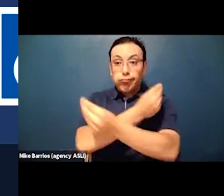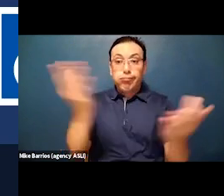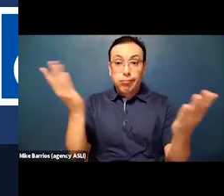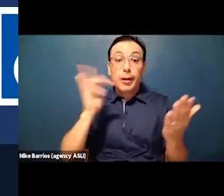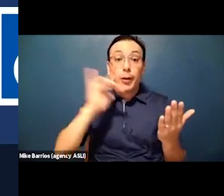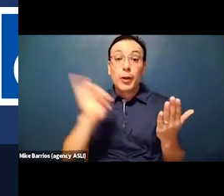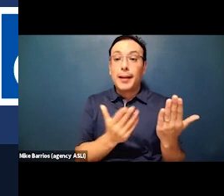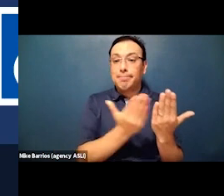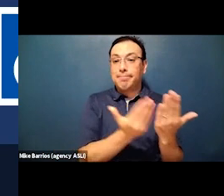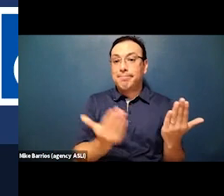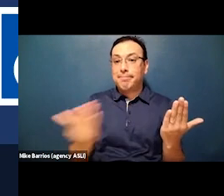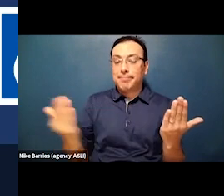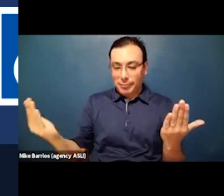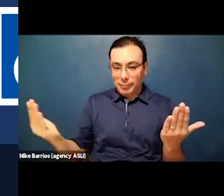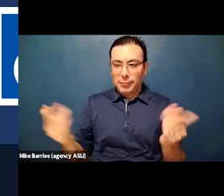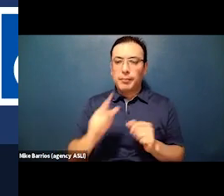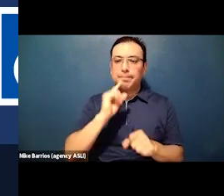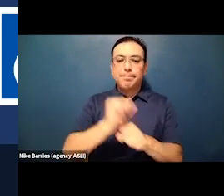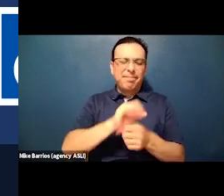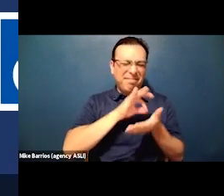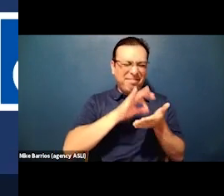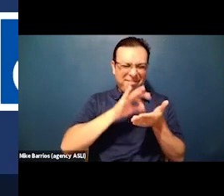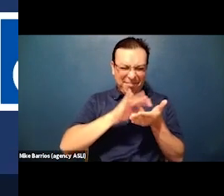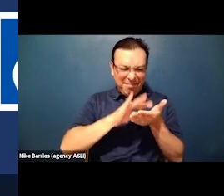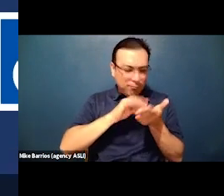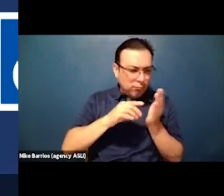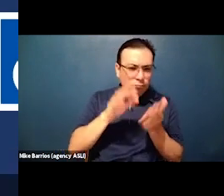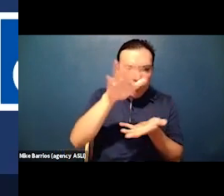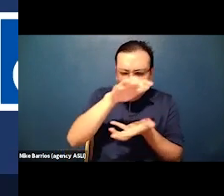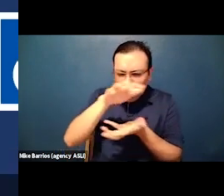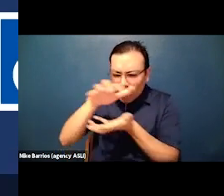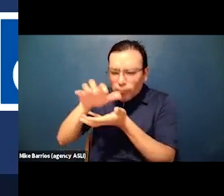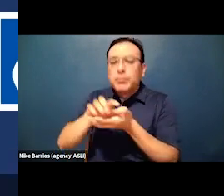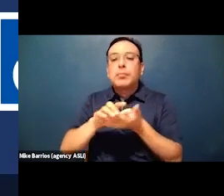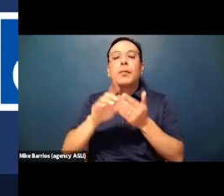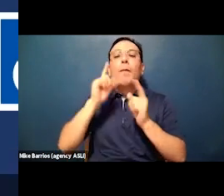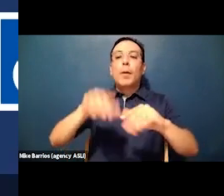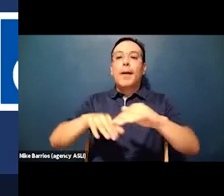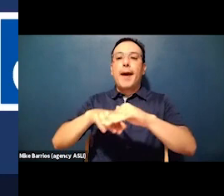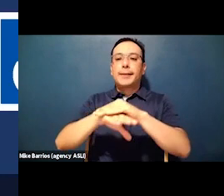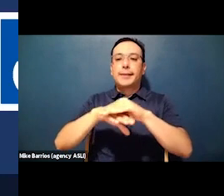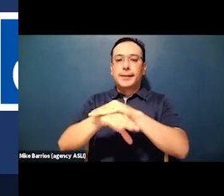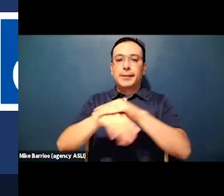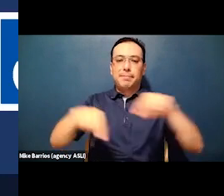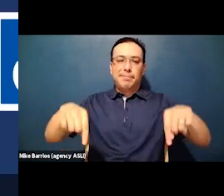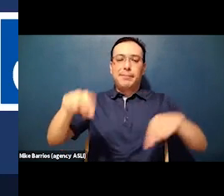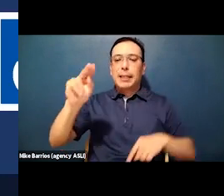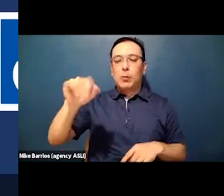a comprehensive report about accessibility in the city, right? And we break this up in different